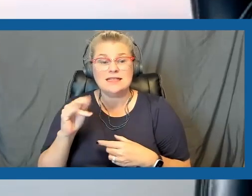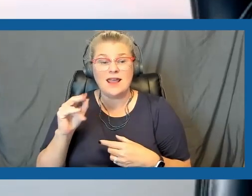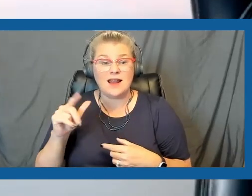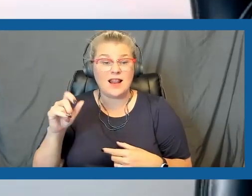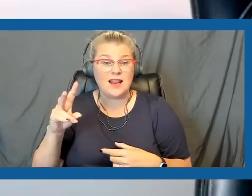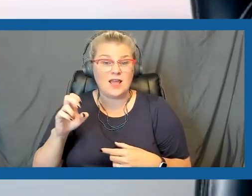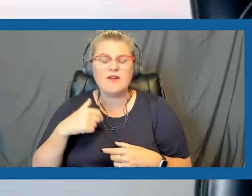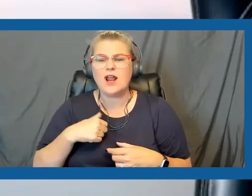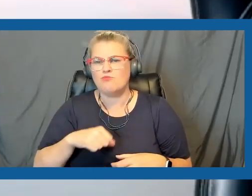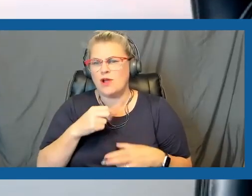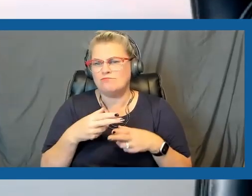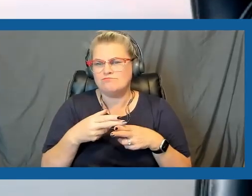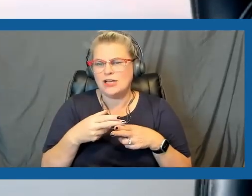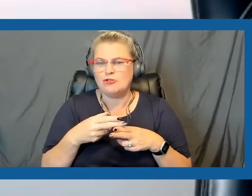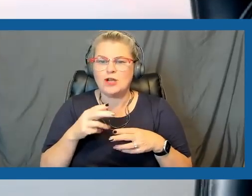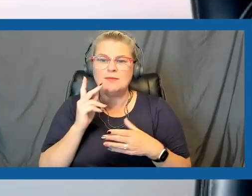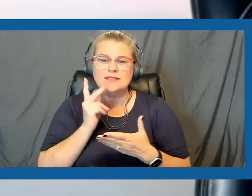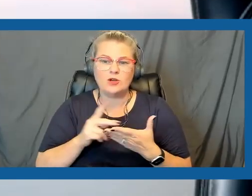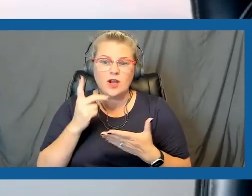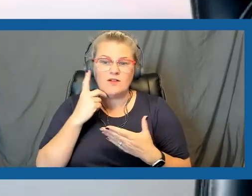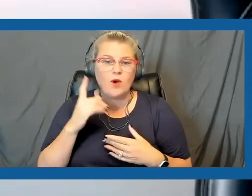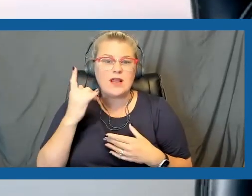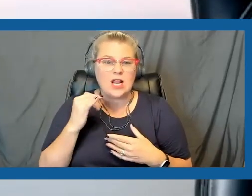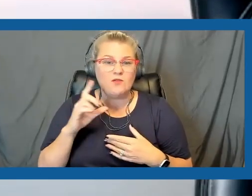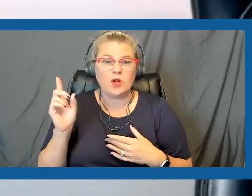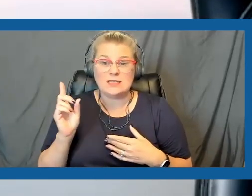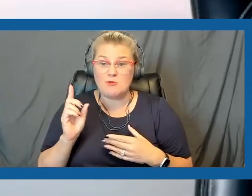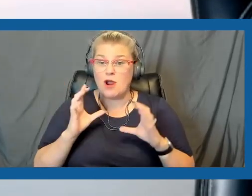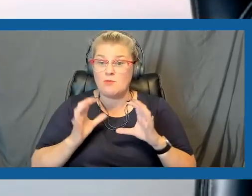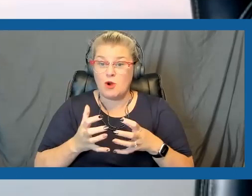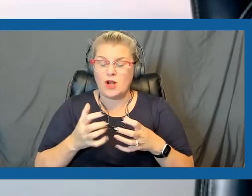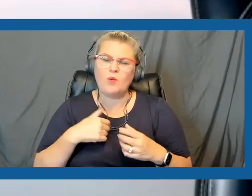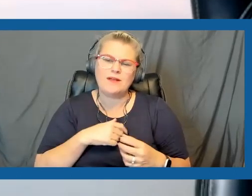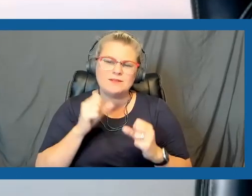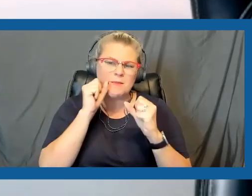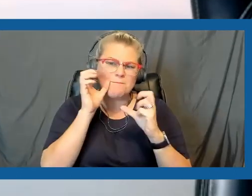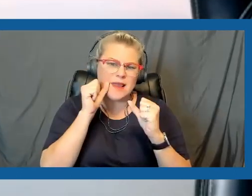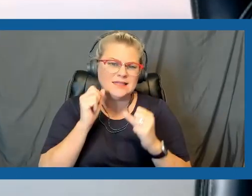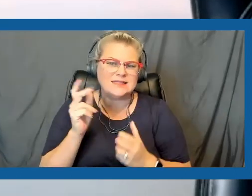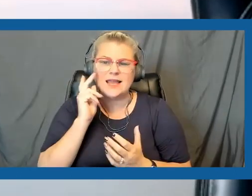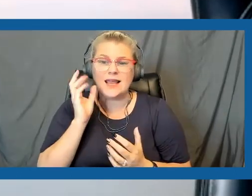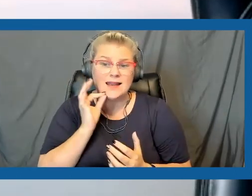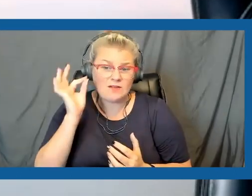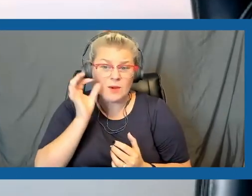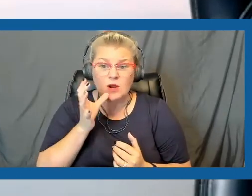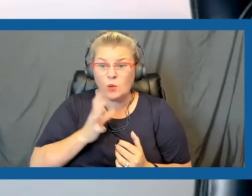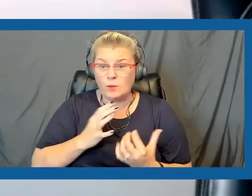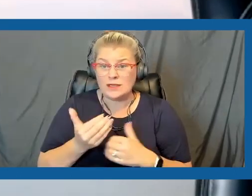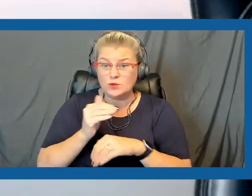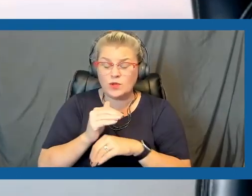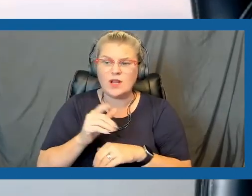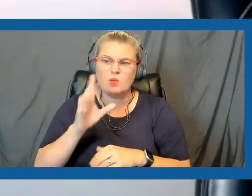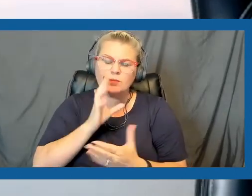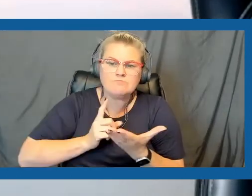interim secretary to the California Democratic Party. We have some amazing Native American women here tonight that will be